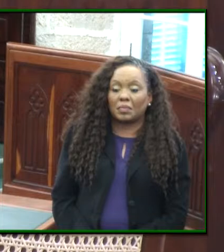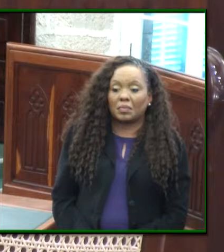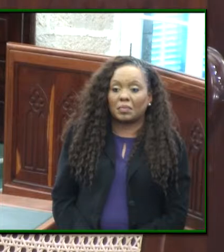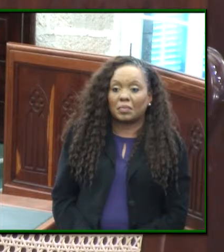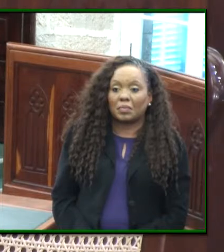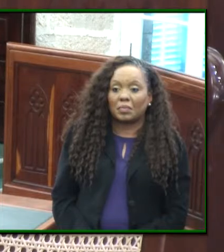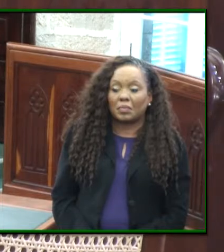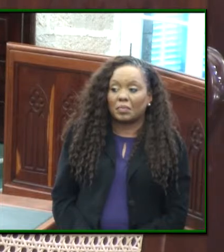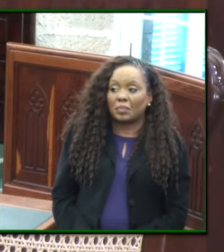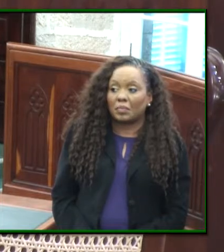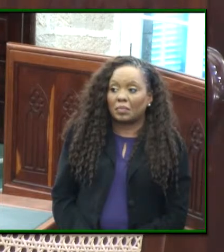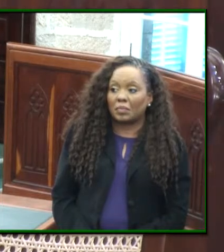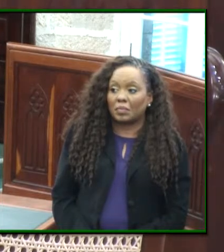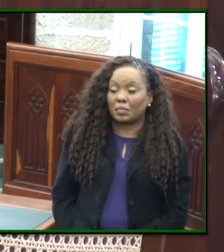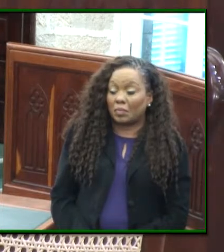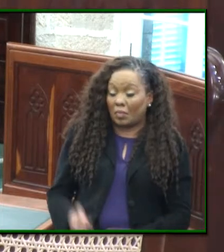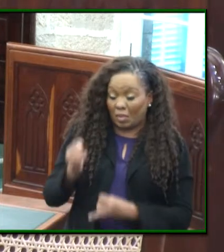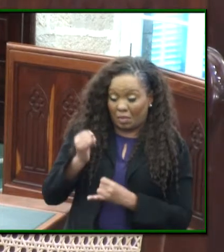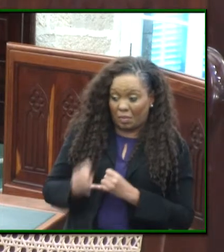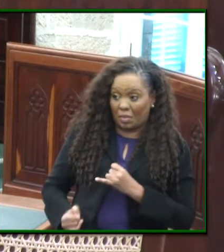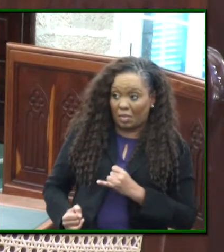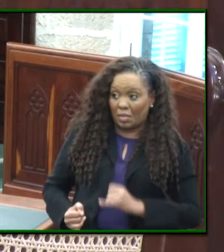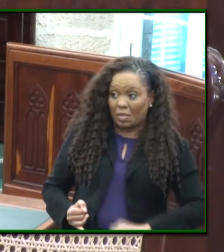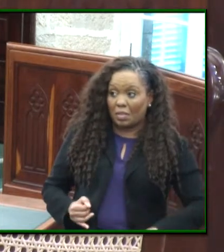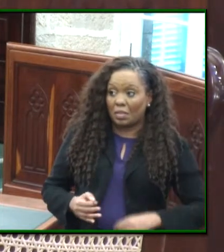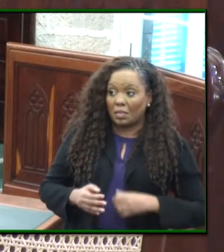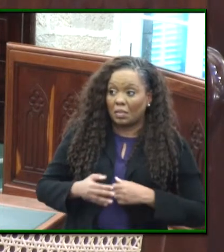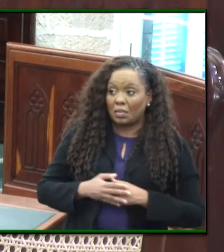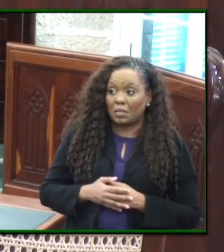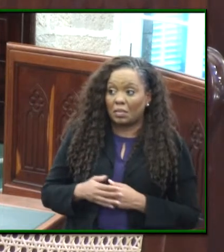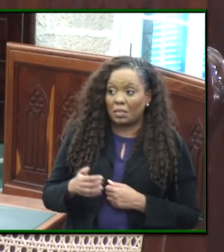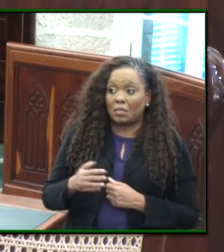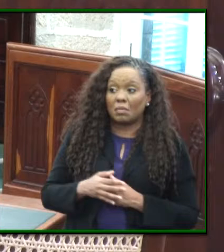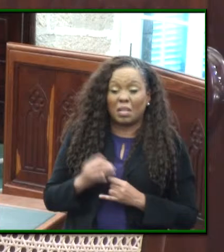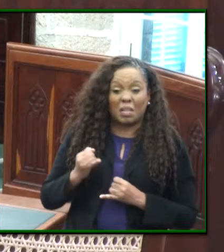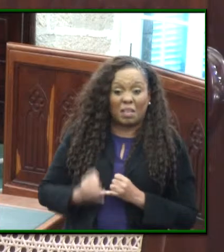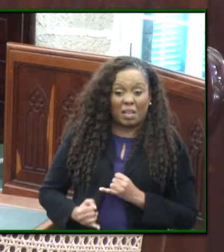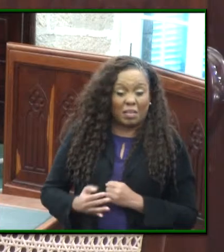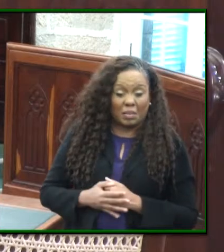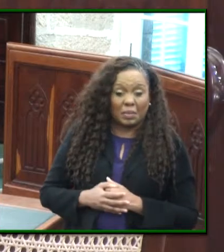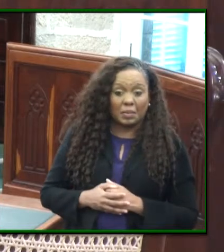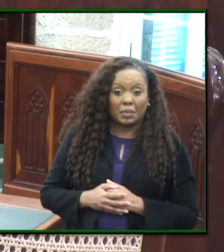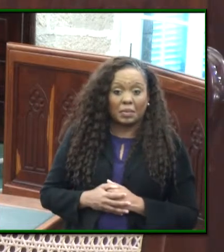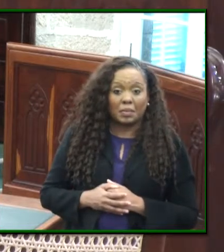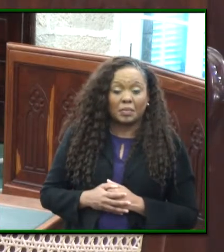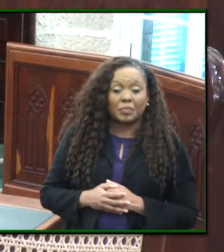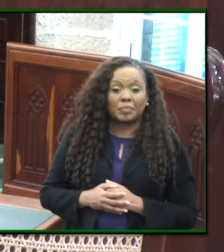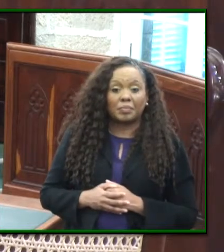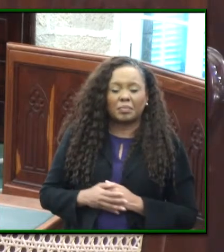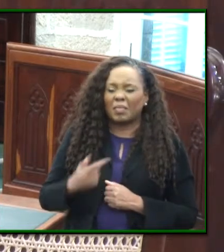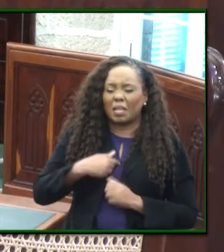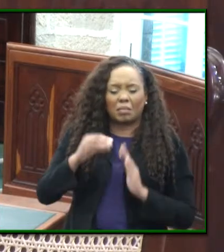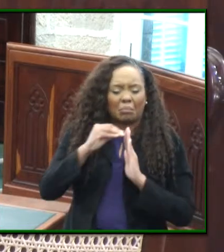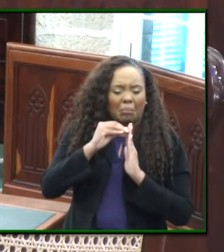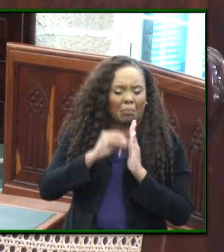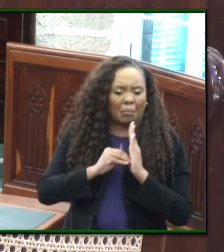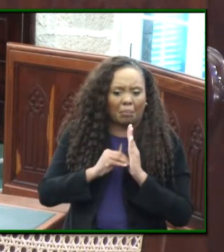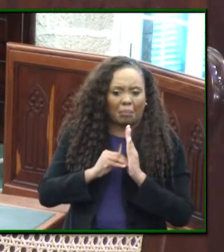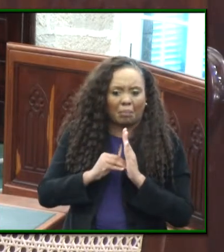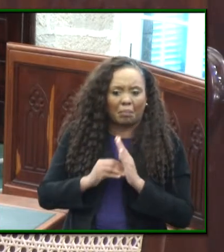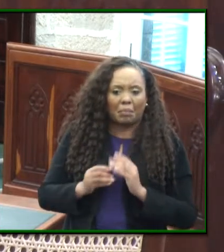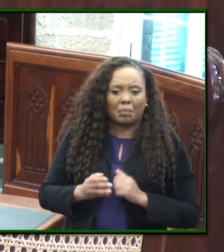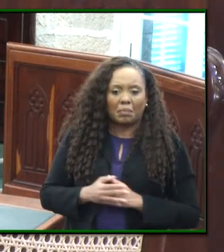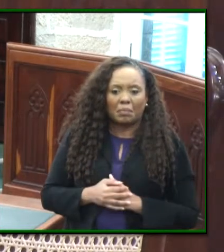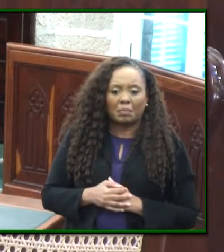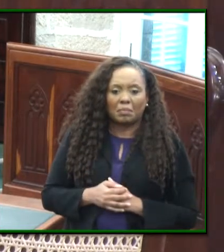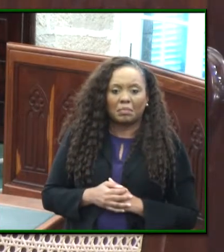And finally, I'm just taking the information, you see? It's no wrestling